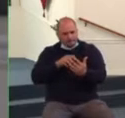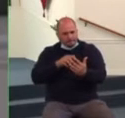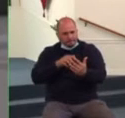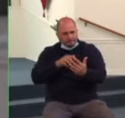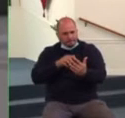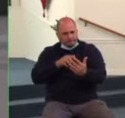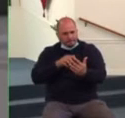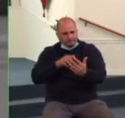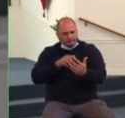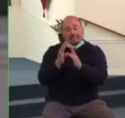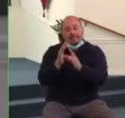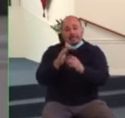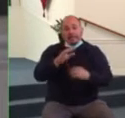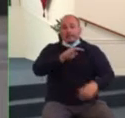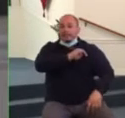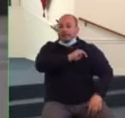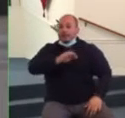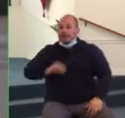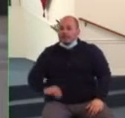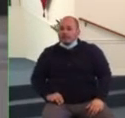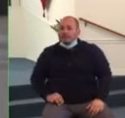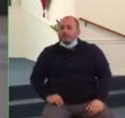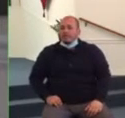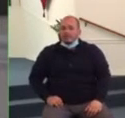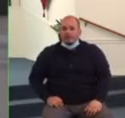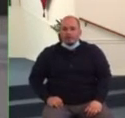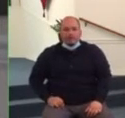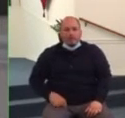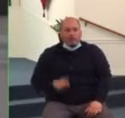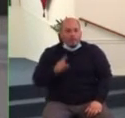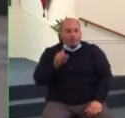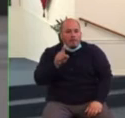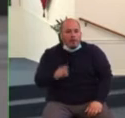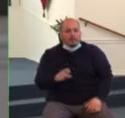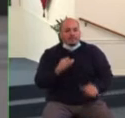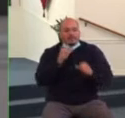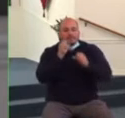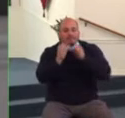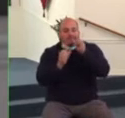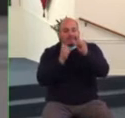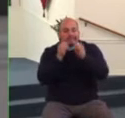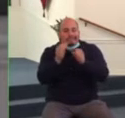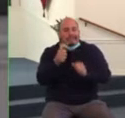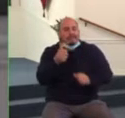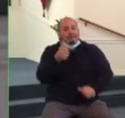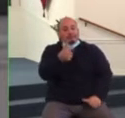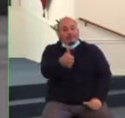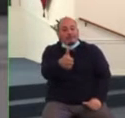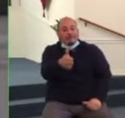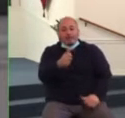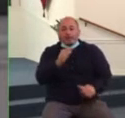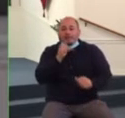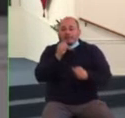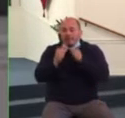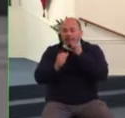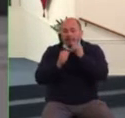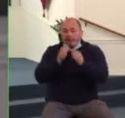if you want to follow Jesus, you have to deny yourself, take up your